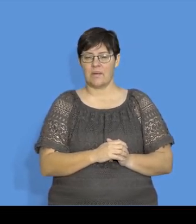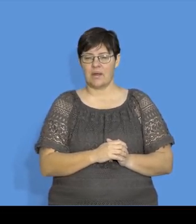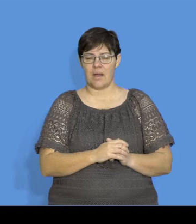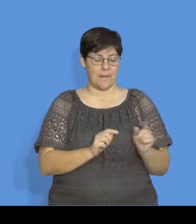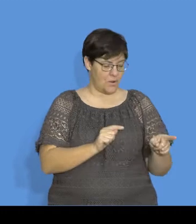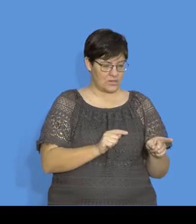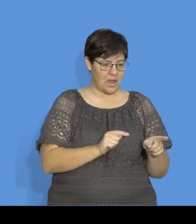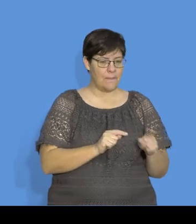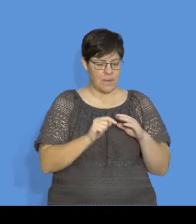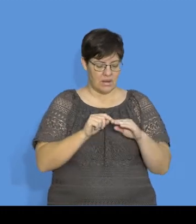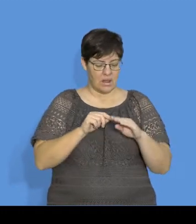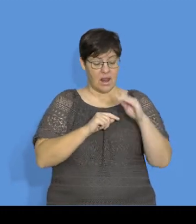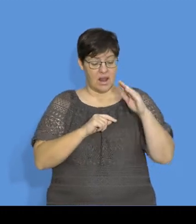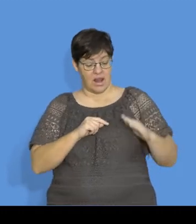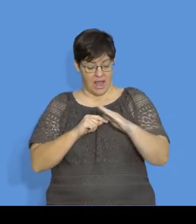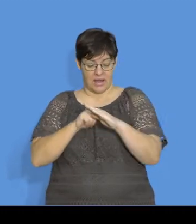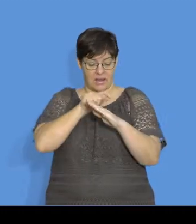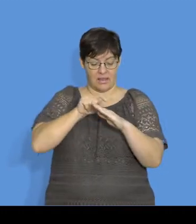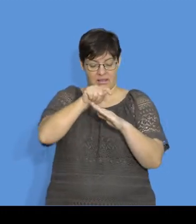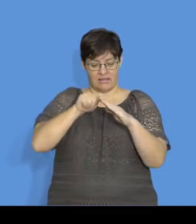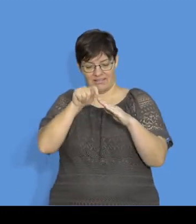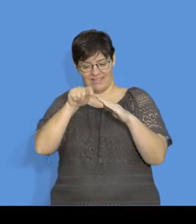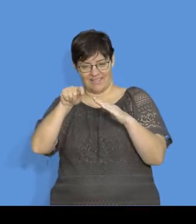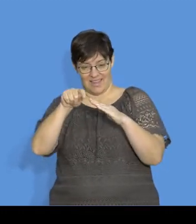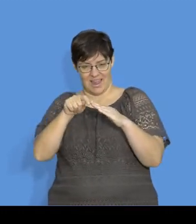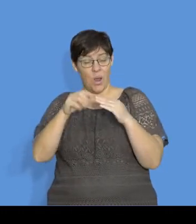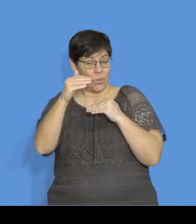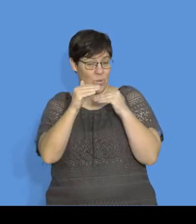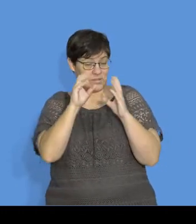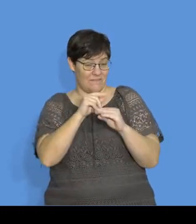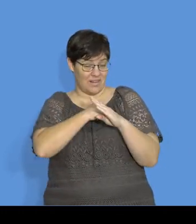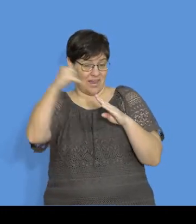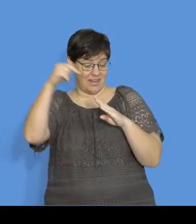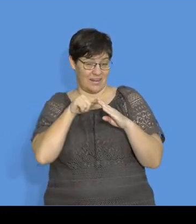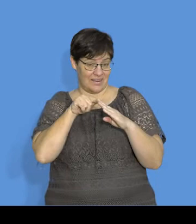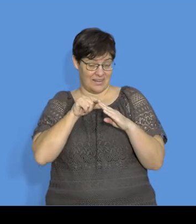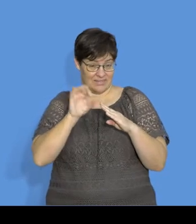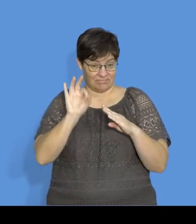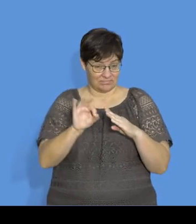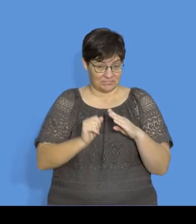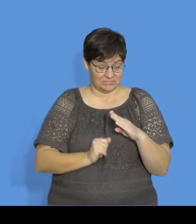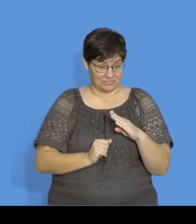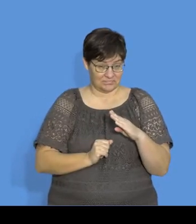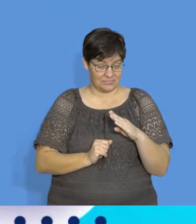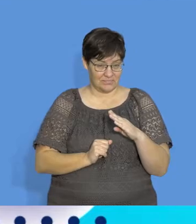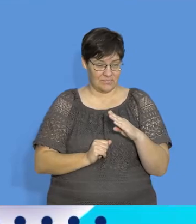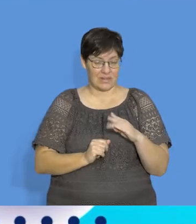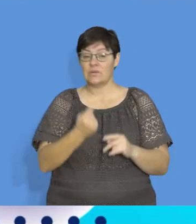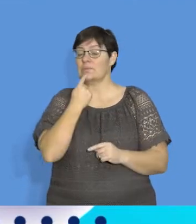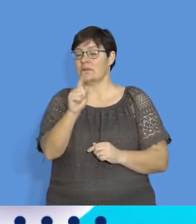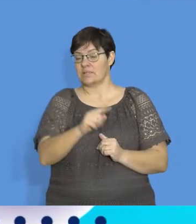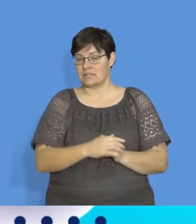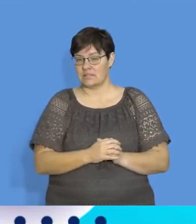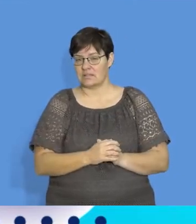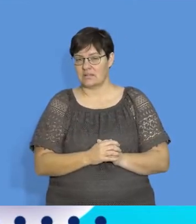our points are scattered close to the straight line. Are we together? So we say